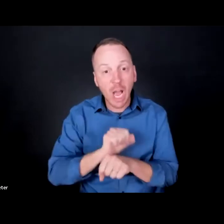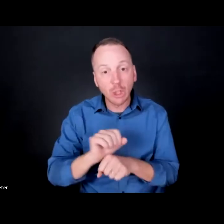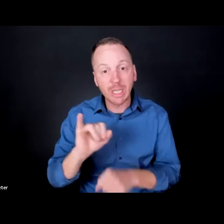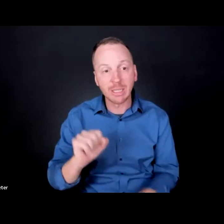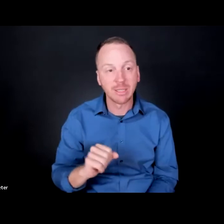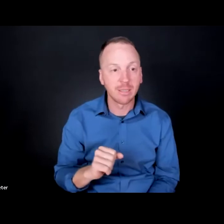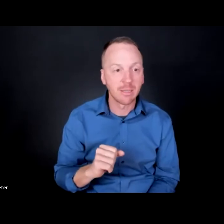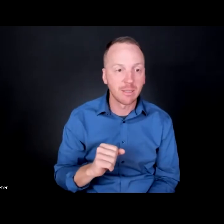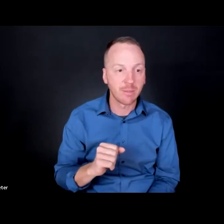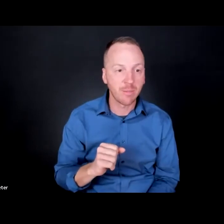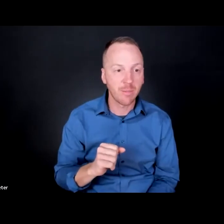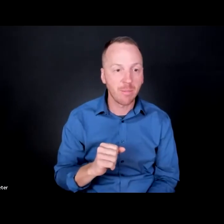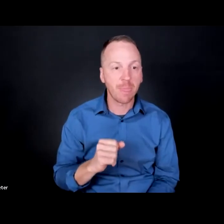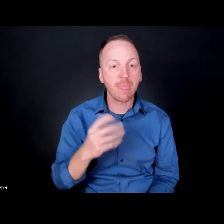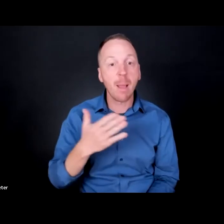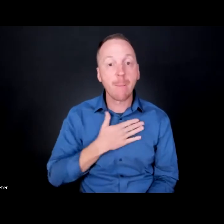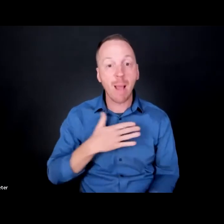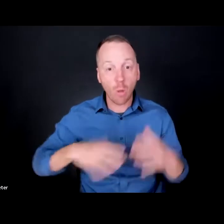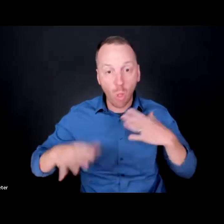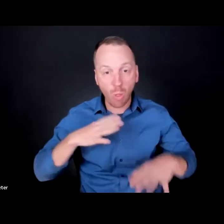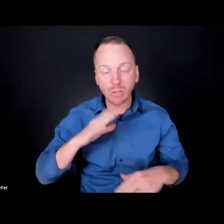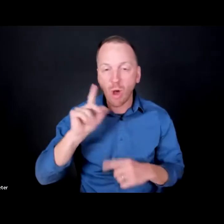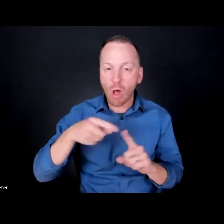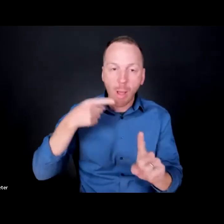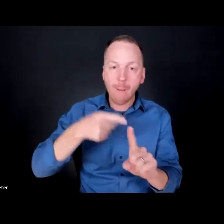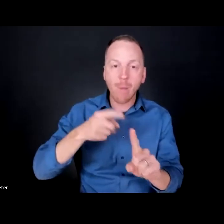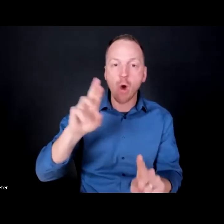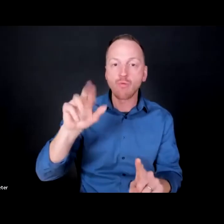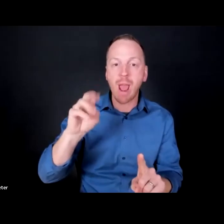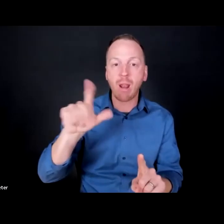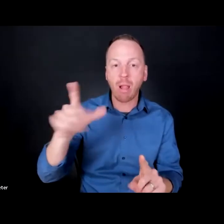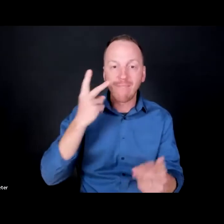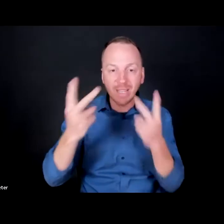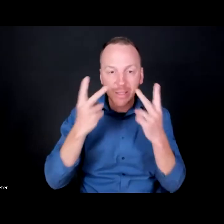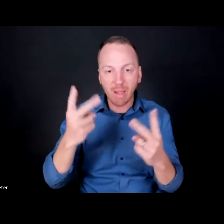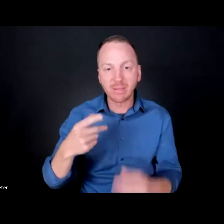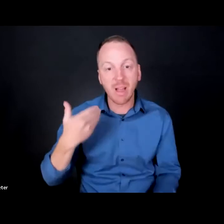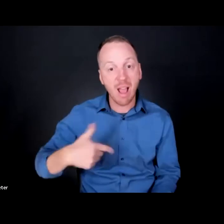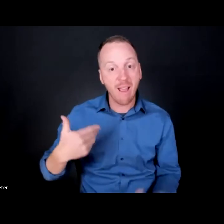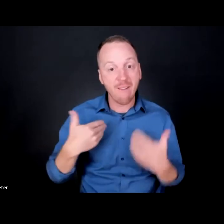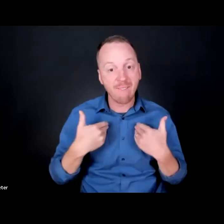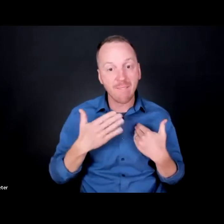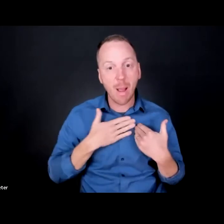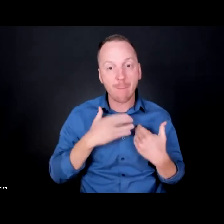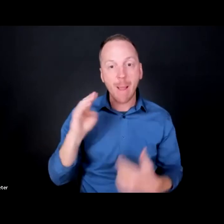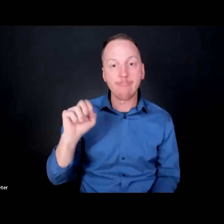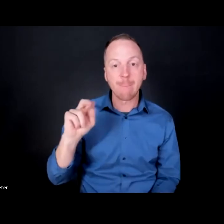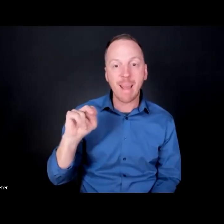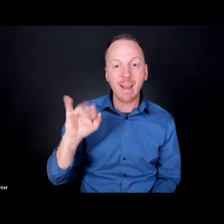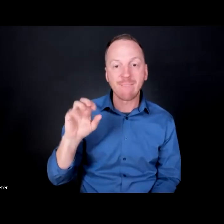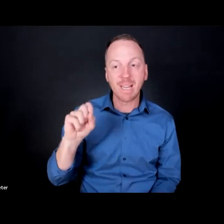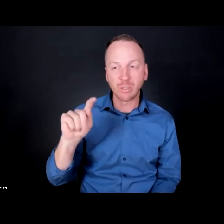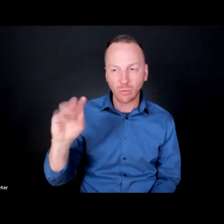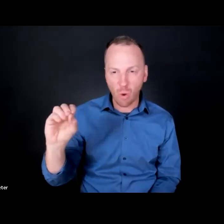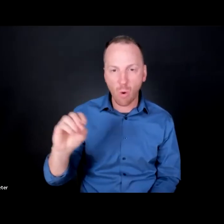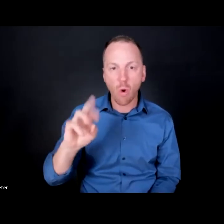is. So in my clothing, it's all about radical visibility, which I have my manifesto